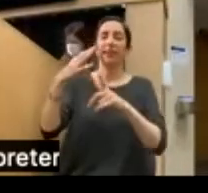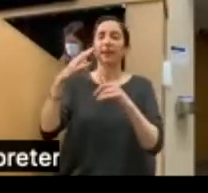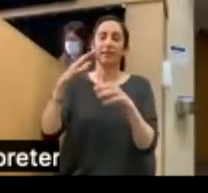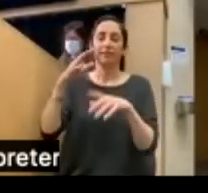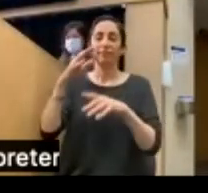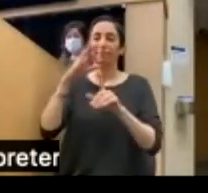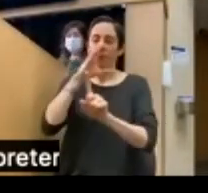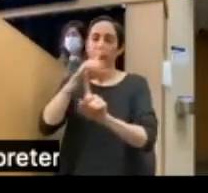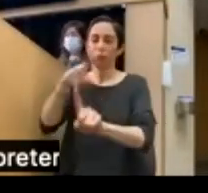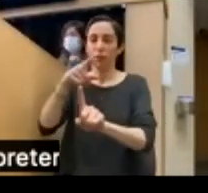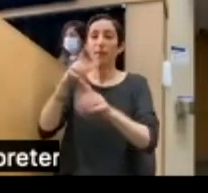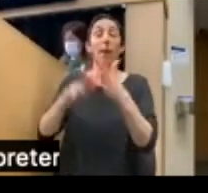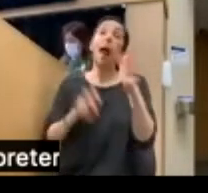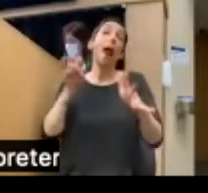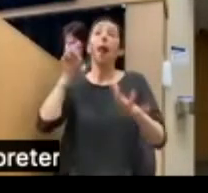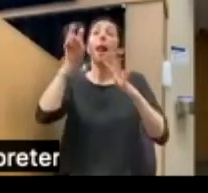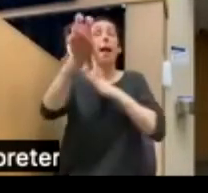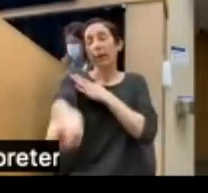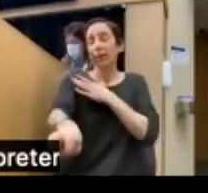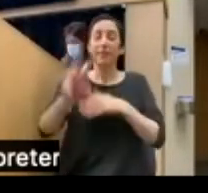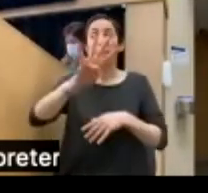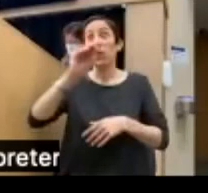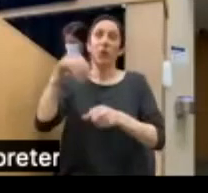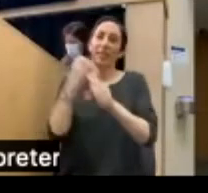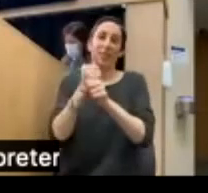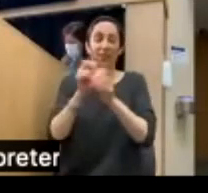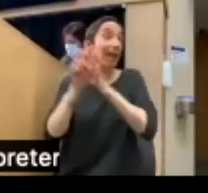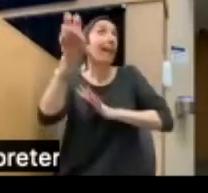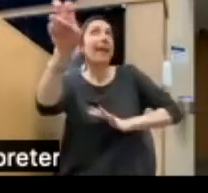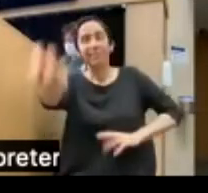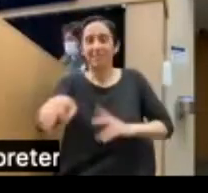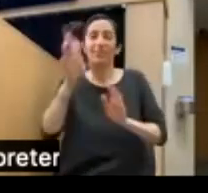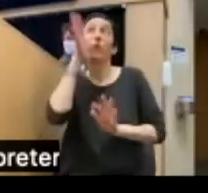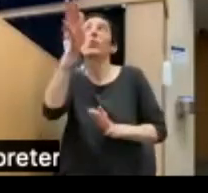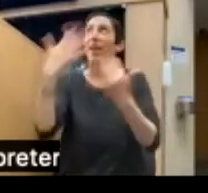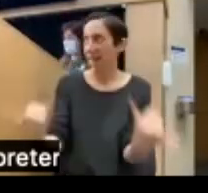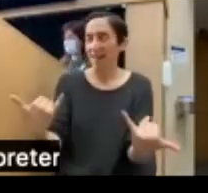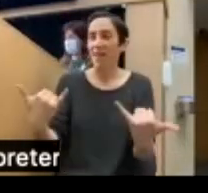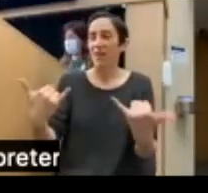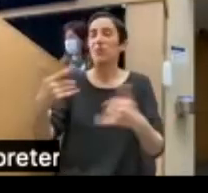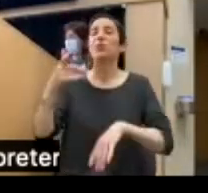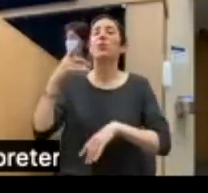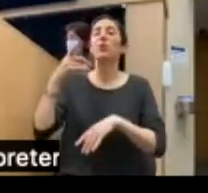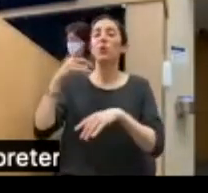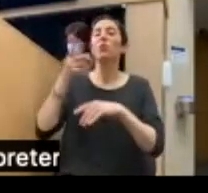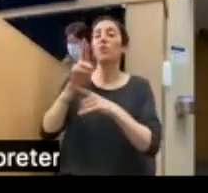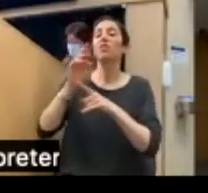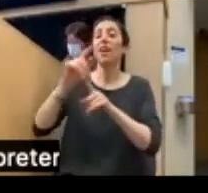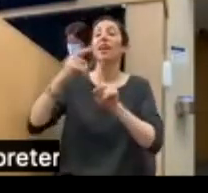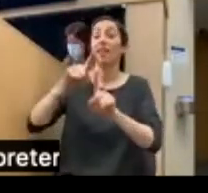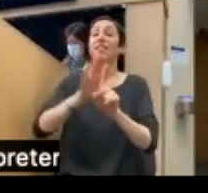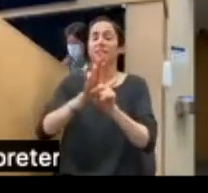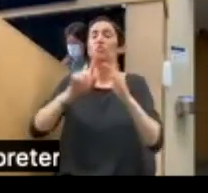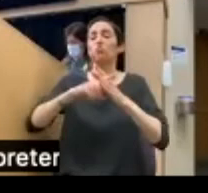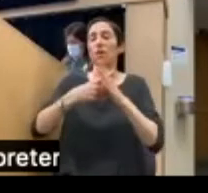decades. And then what we did is to take Dr. Engel's original model